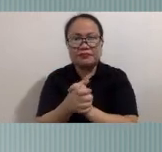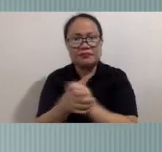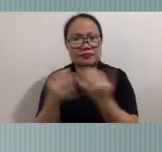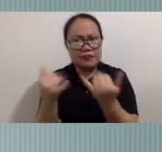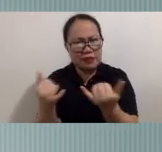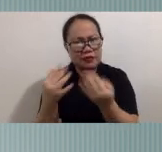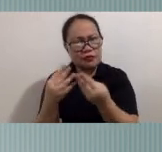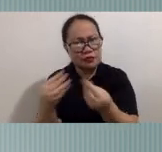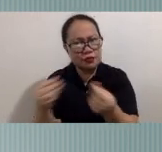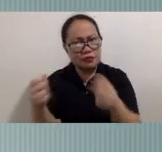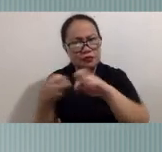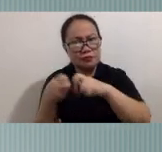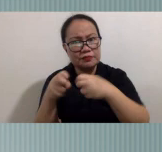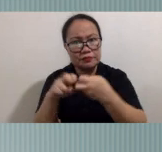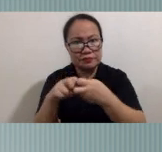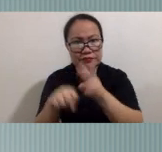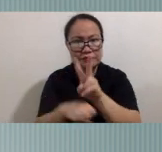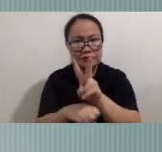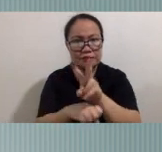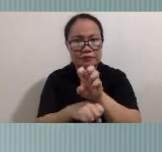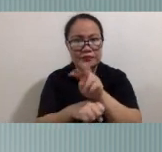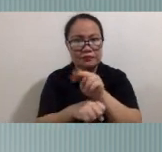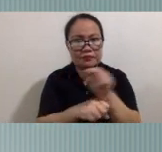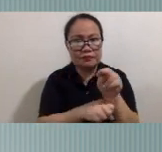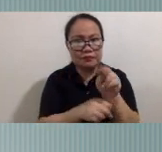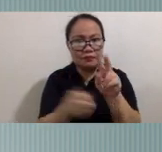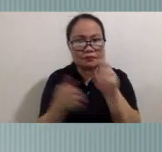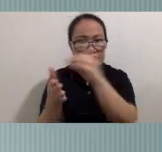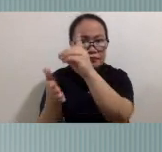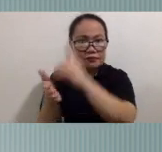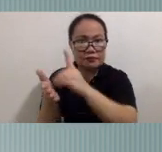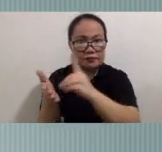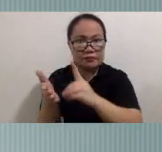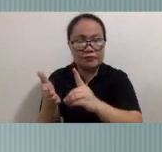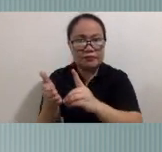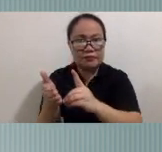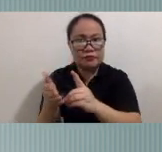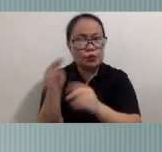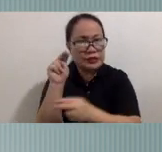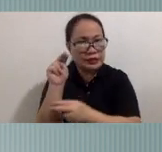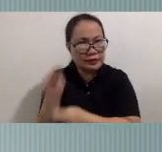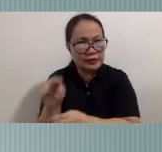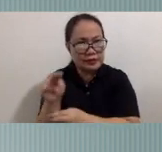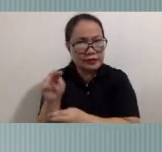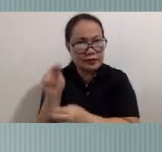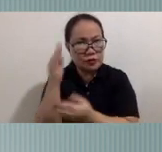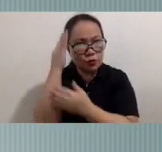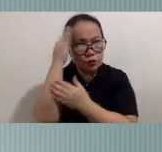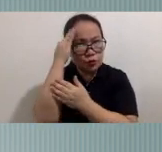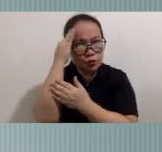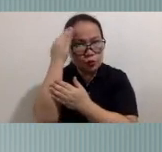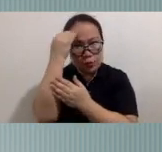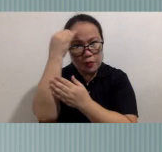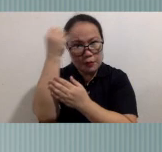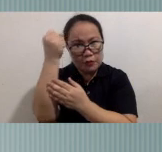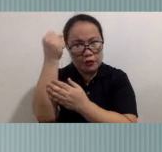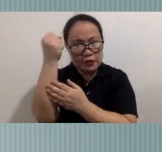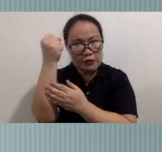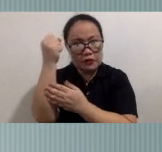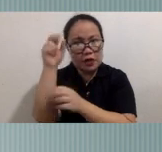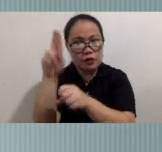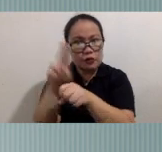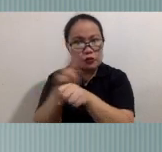Now, in solving problems using Venn diagram, we have to be familiarized with the words or